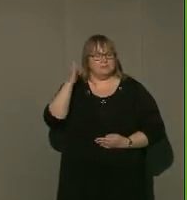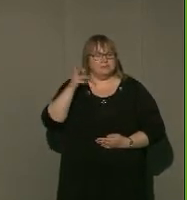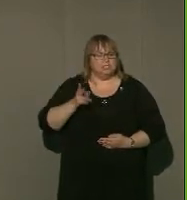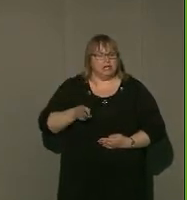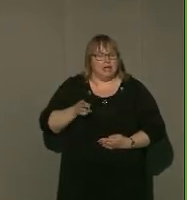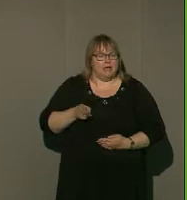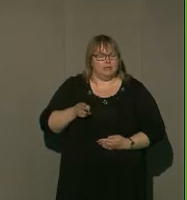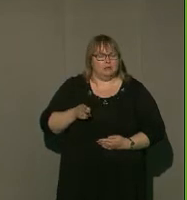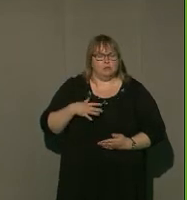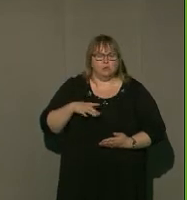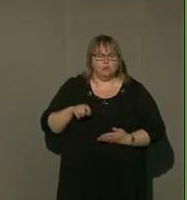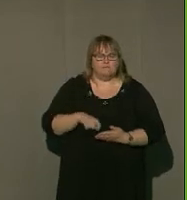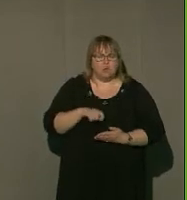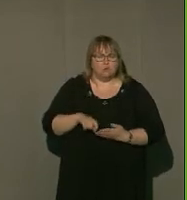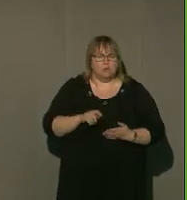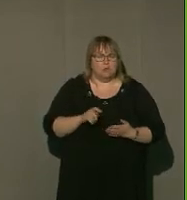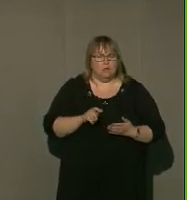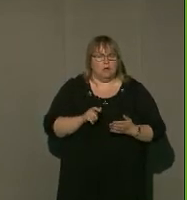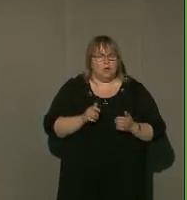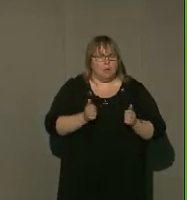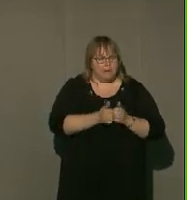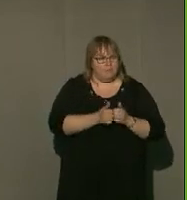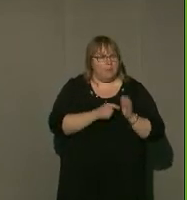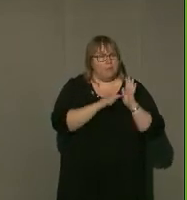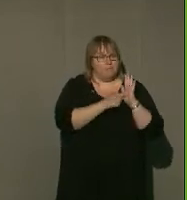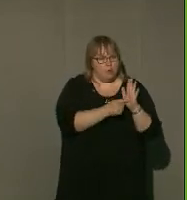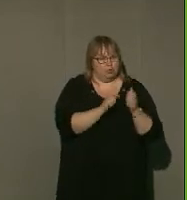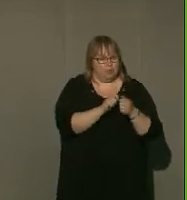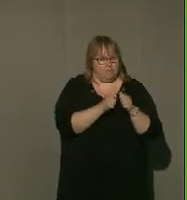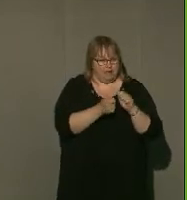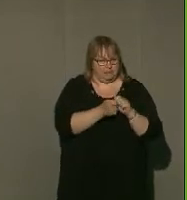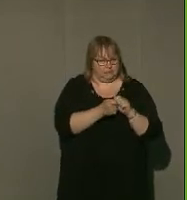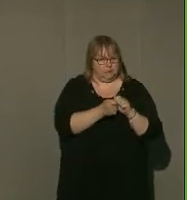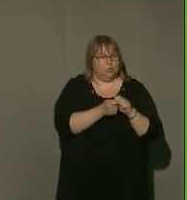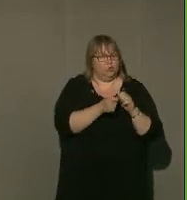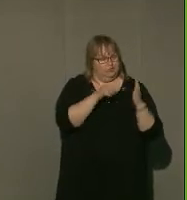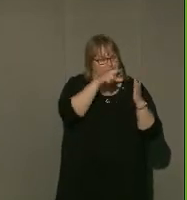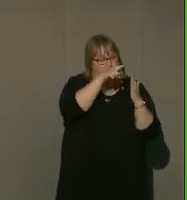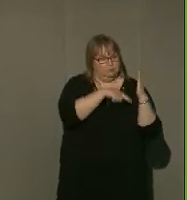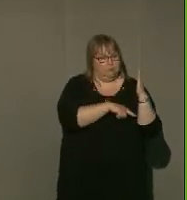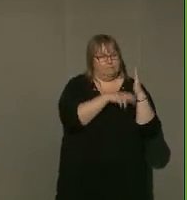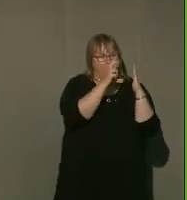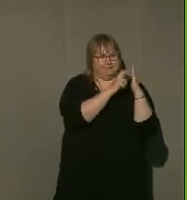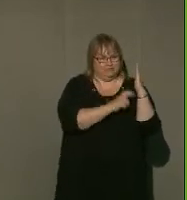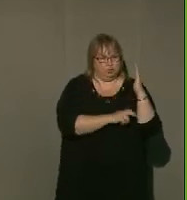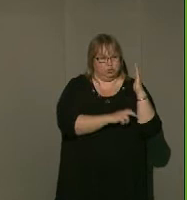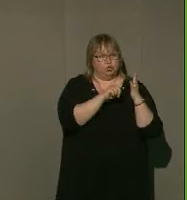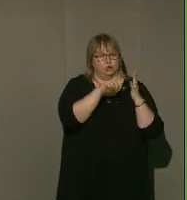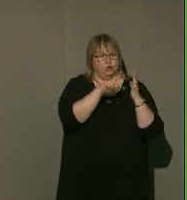to vote on the amendment. So the motion is now amended to point to the UCU